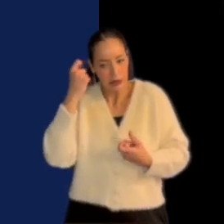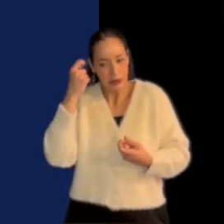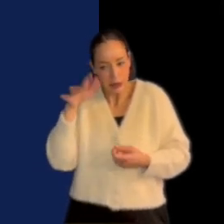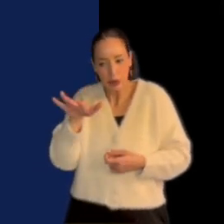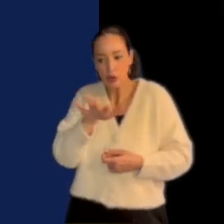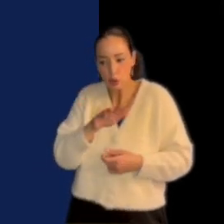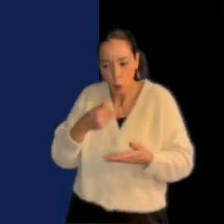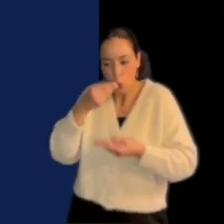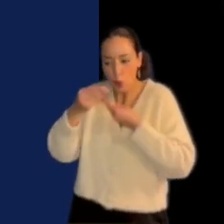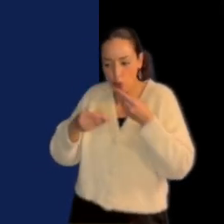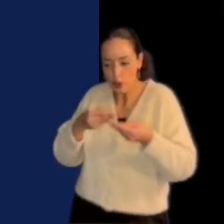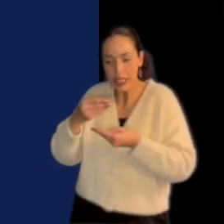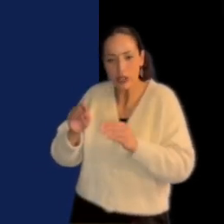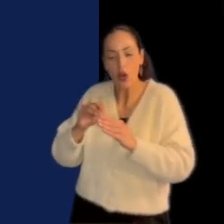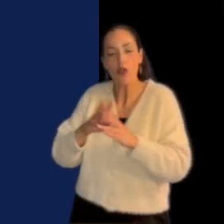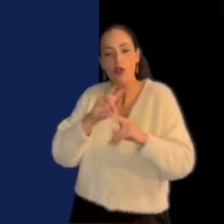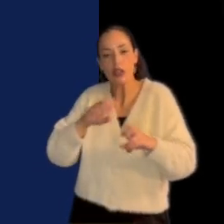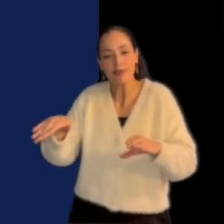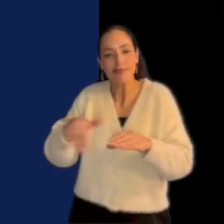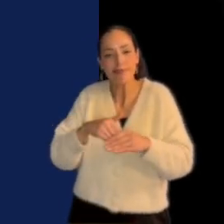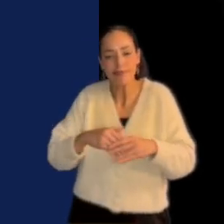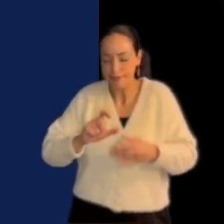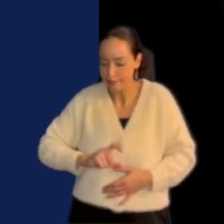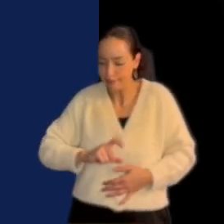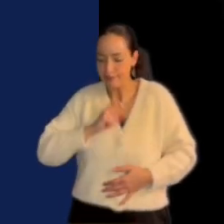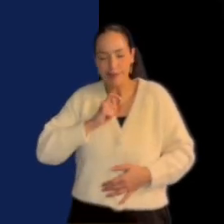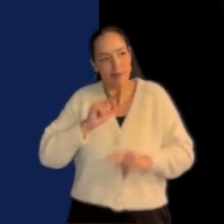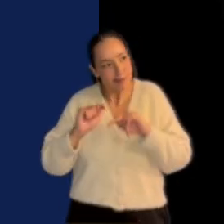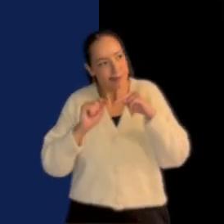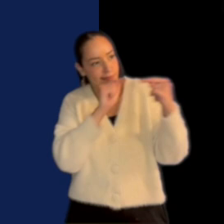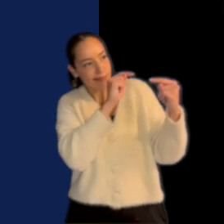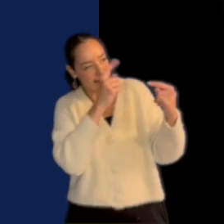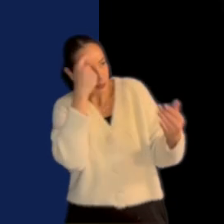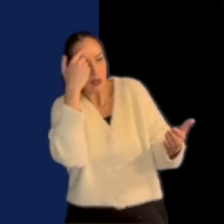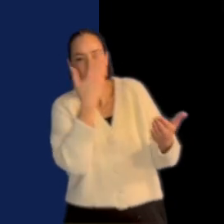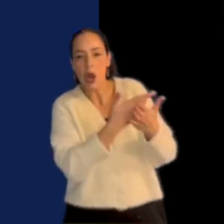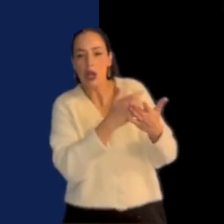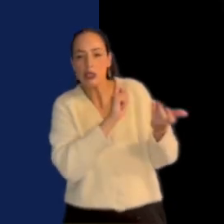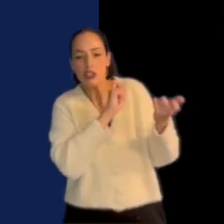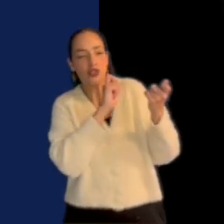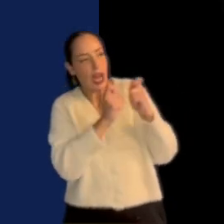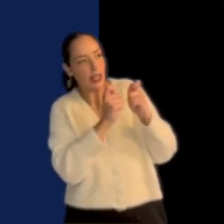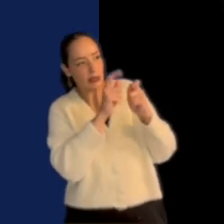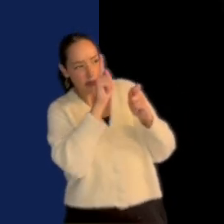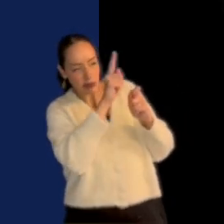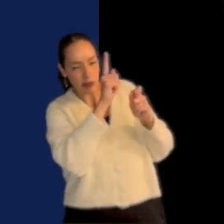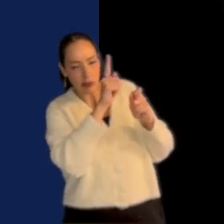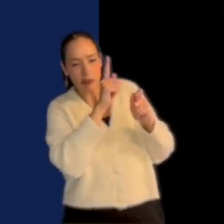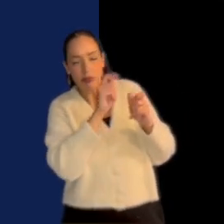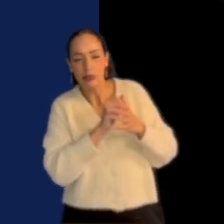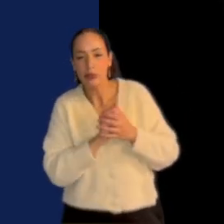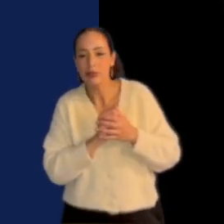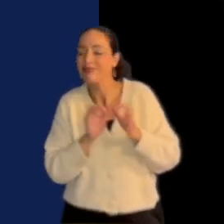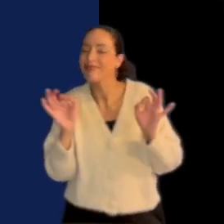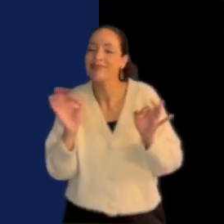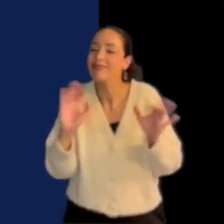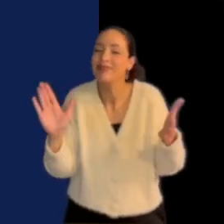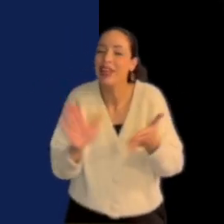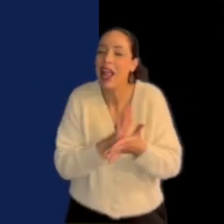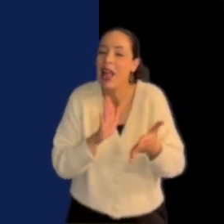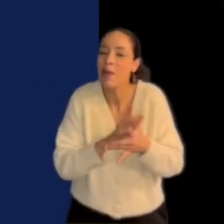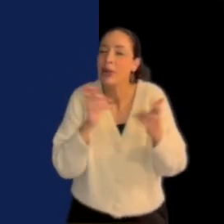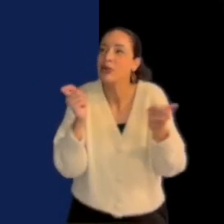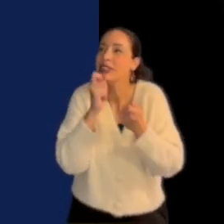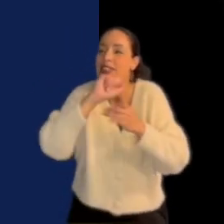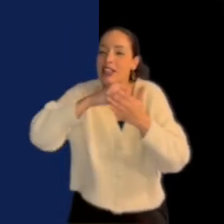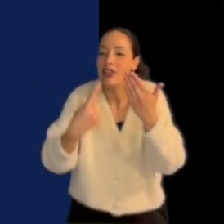to challenge and to demand change. I must caution that there is no happy nor successful outcome to this story. There